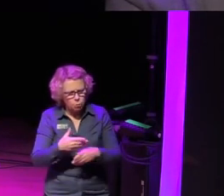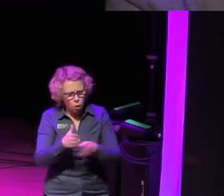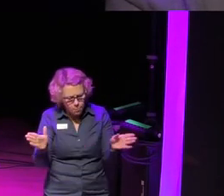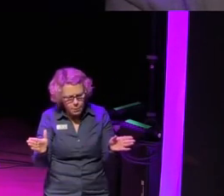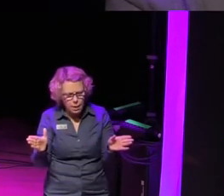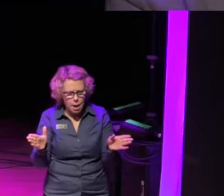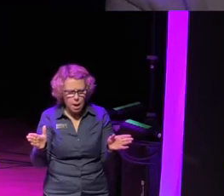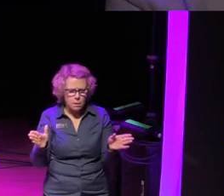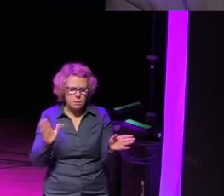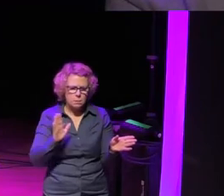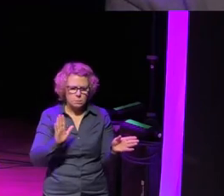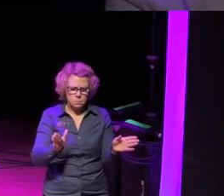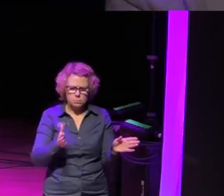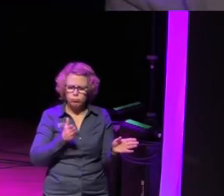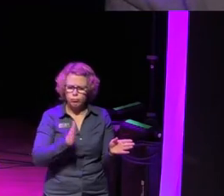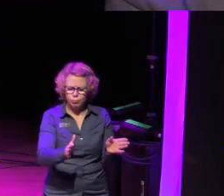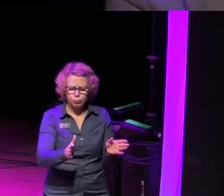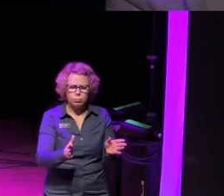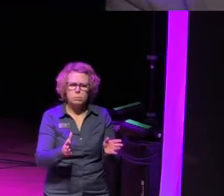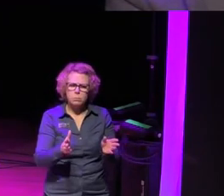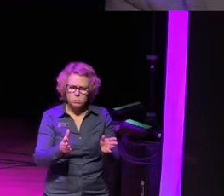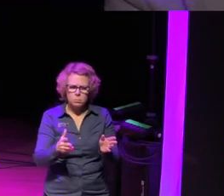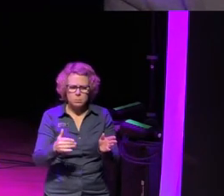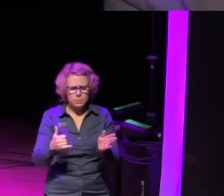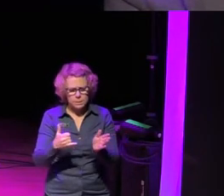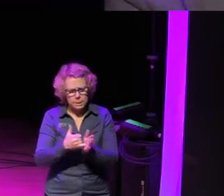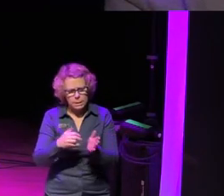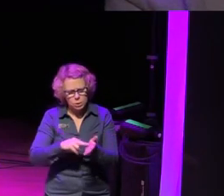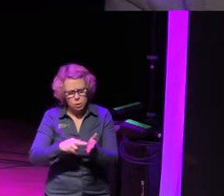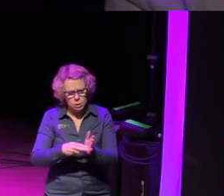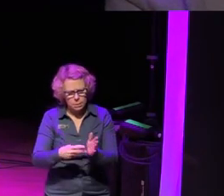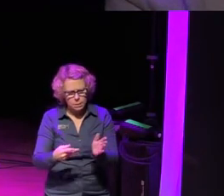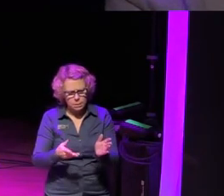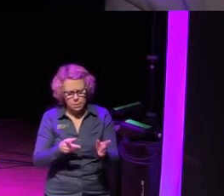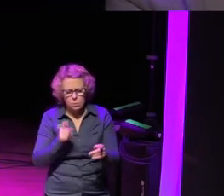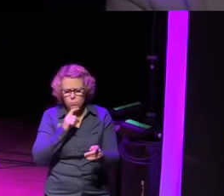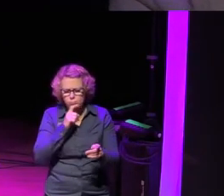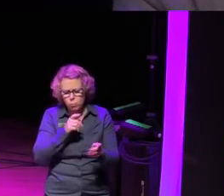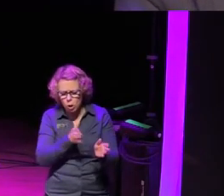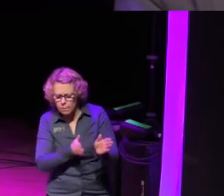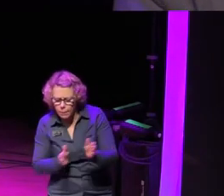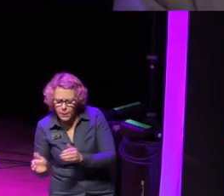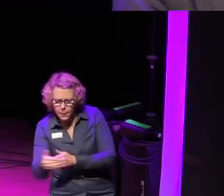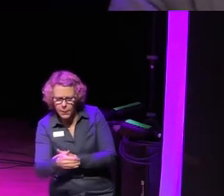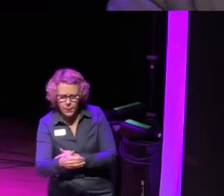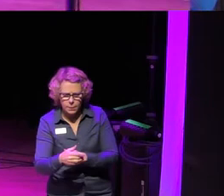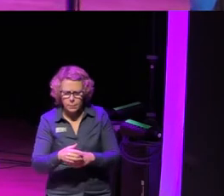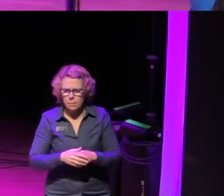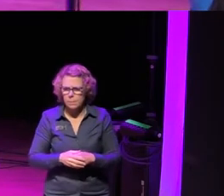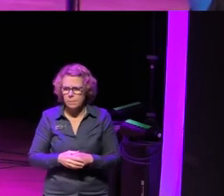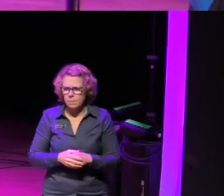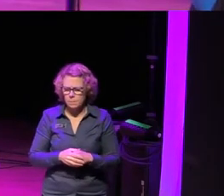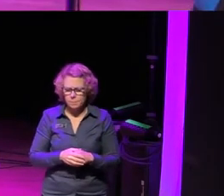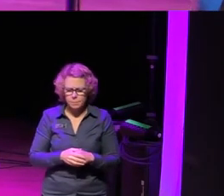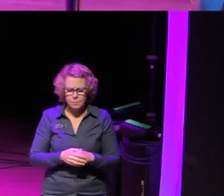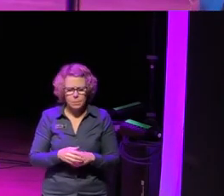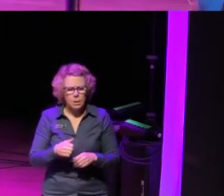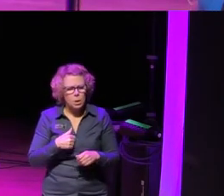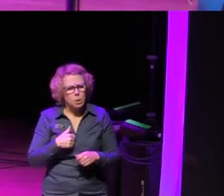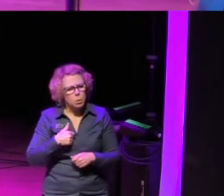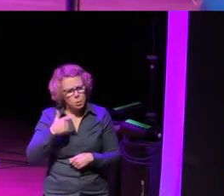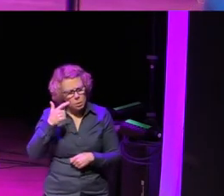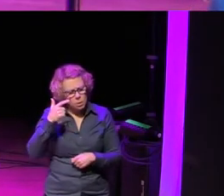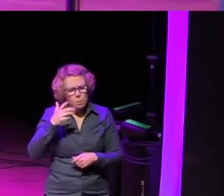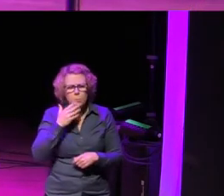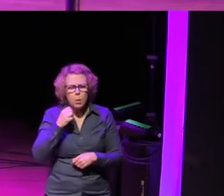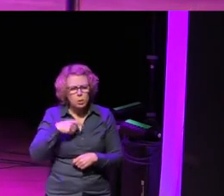measures what you brought in the system, that would decrease corruption. But it sounds like you're talking about accountability, you're talking about